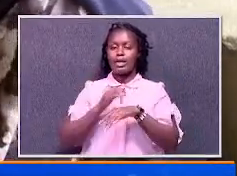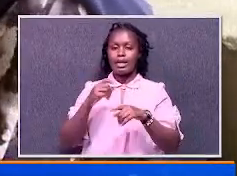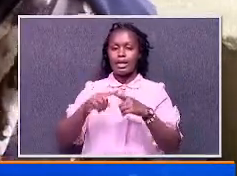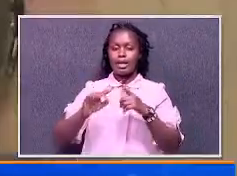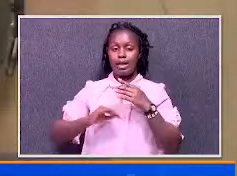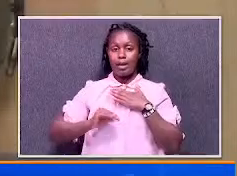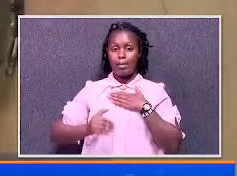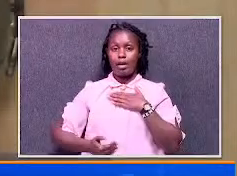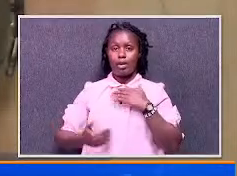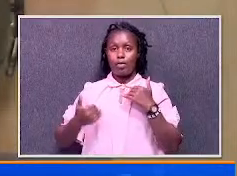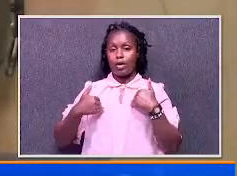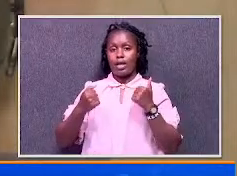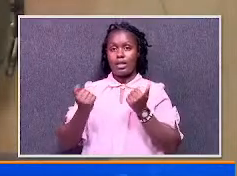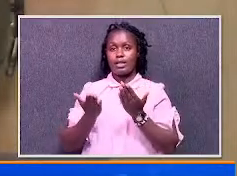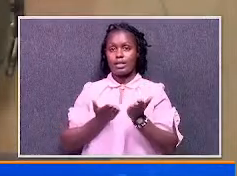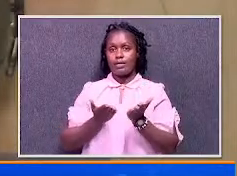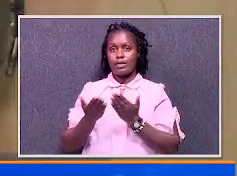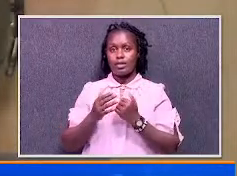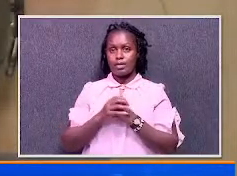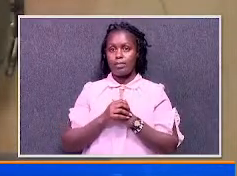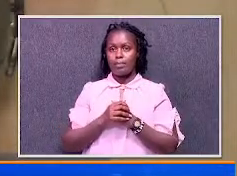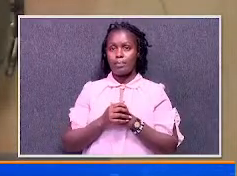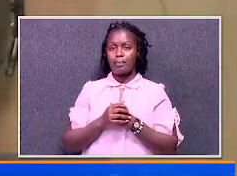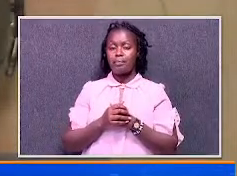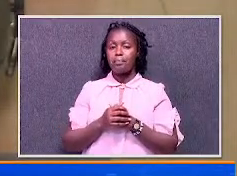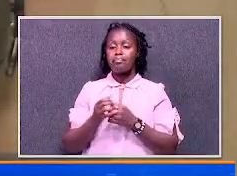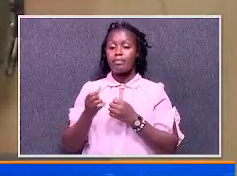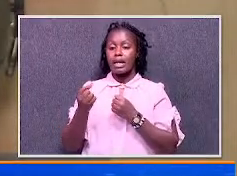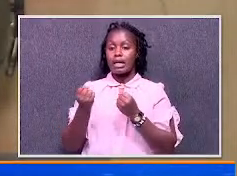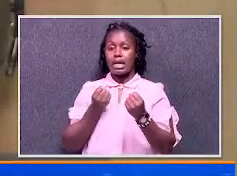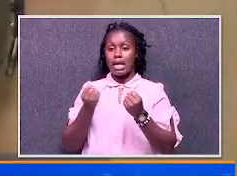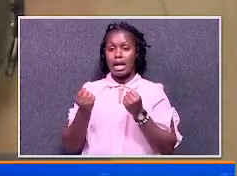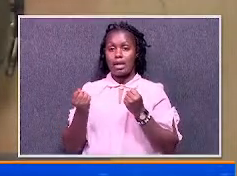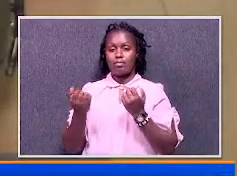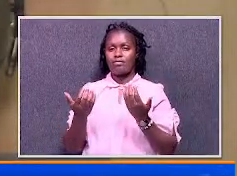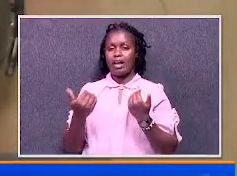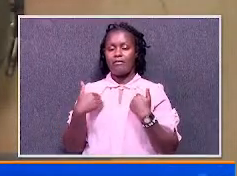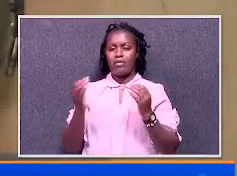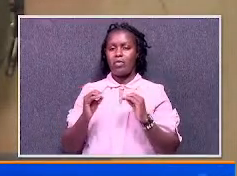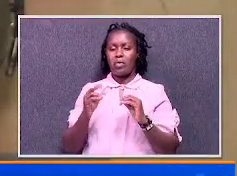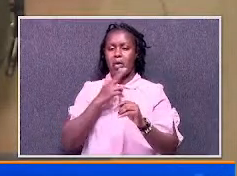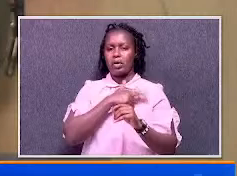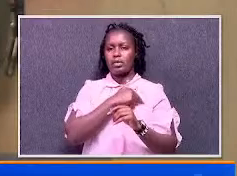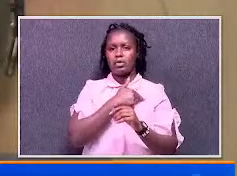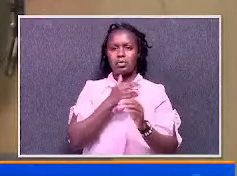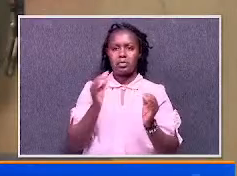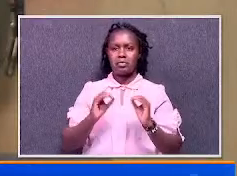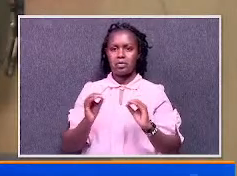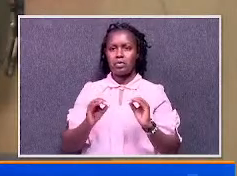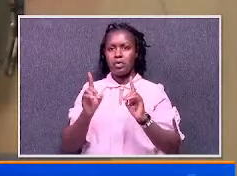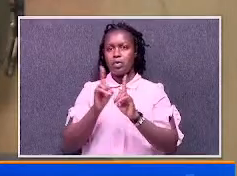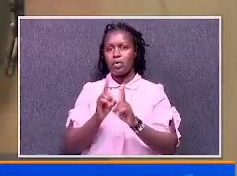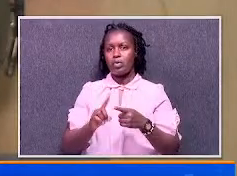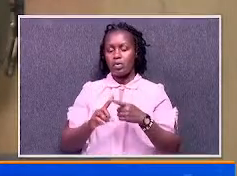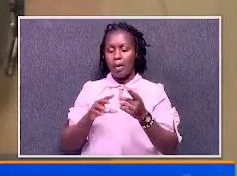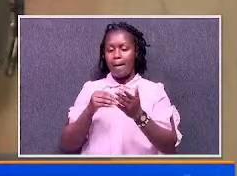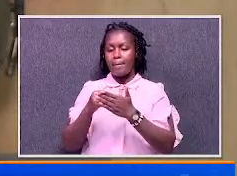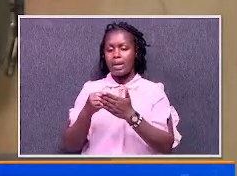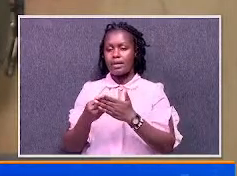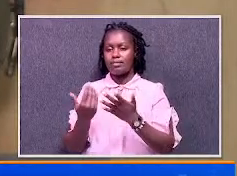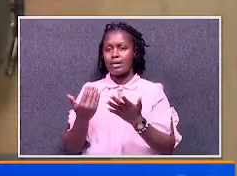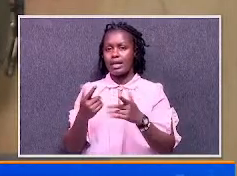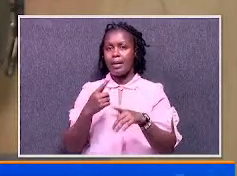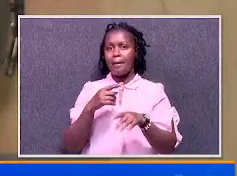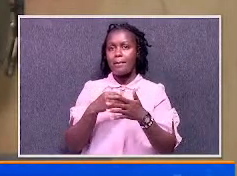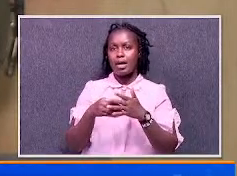health services. Garissa, hapa kuna gari ya hospitali. Eko mwingine eko pesa, hakuna pesa. Wakati